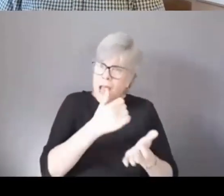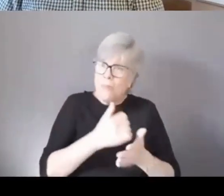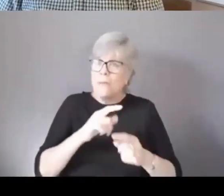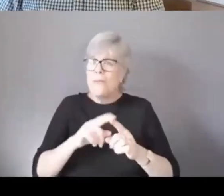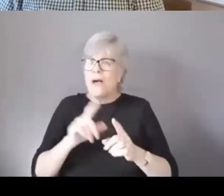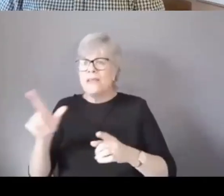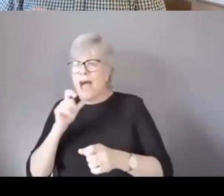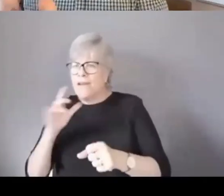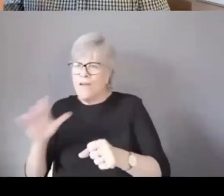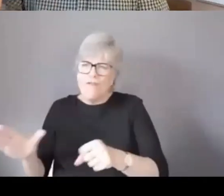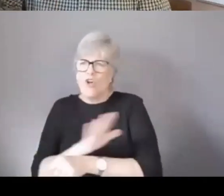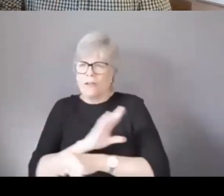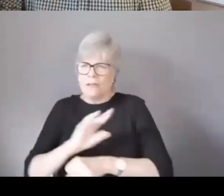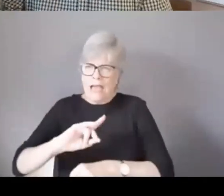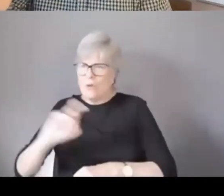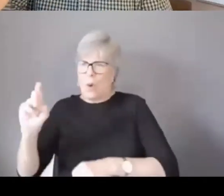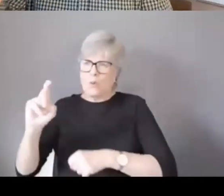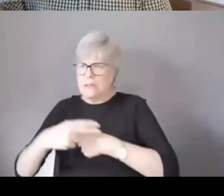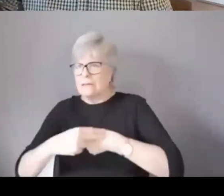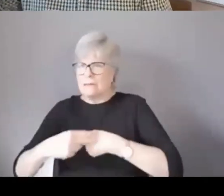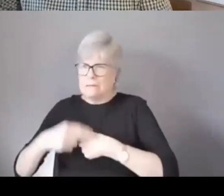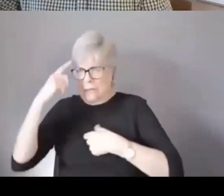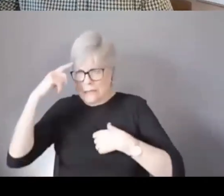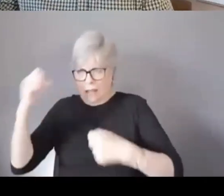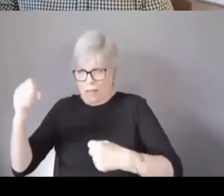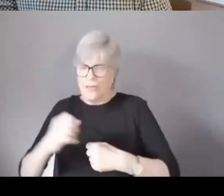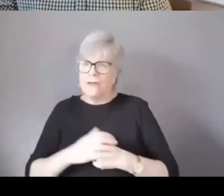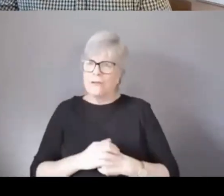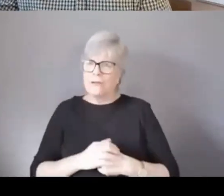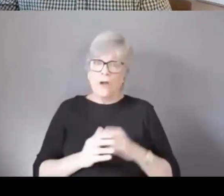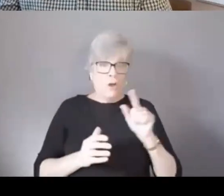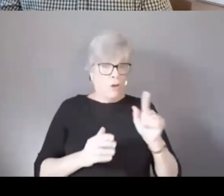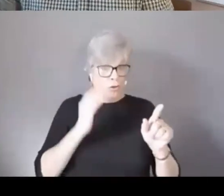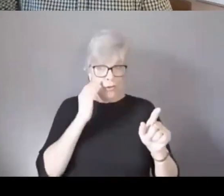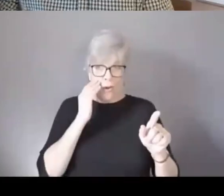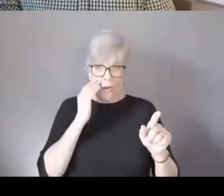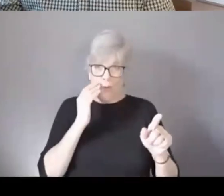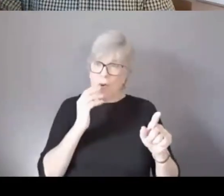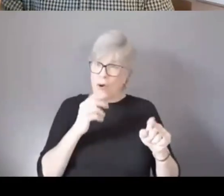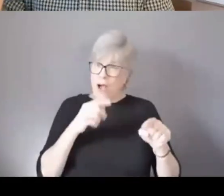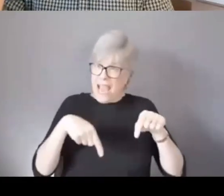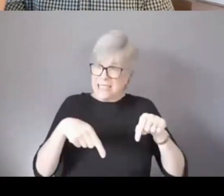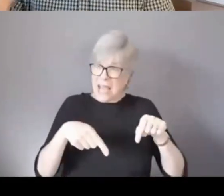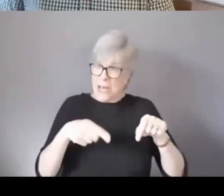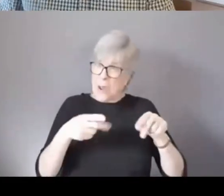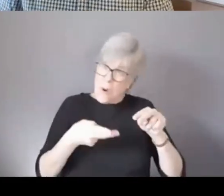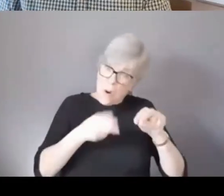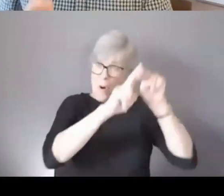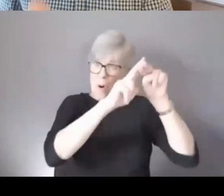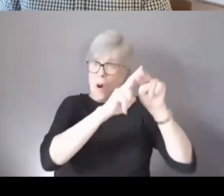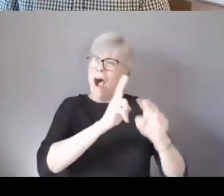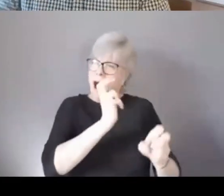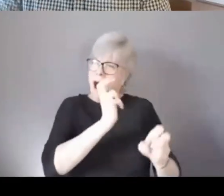diagnosis. It's important to understand that even heightened levels of anxiety can still be difficult and challenging for people, even if it's not diagnosable